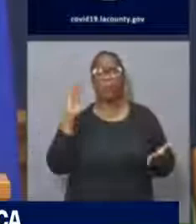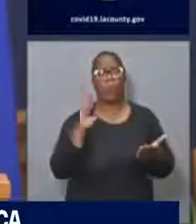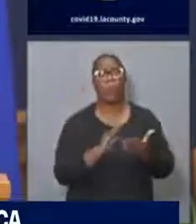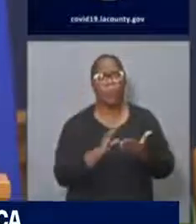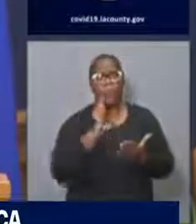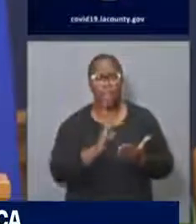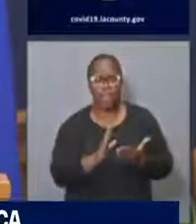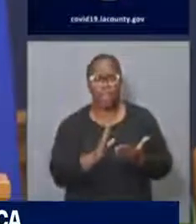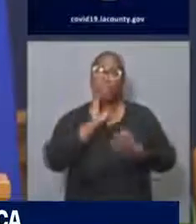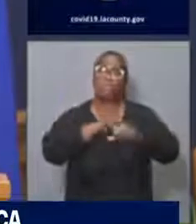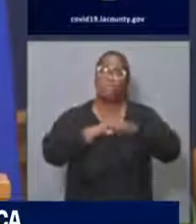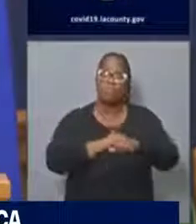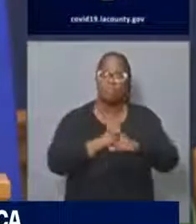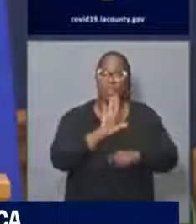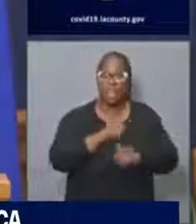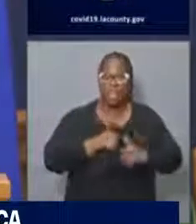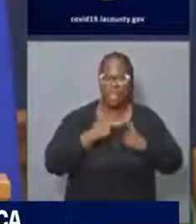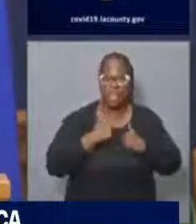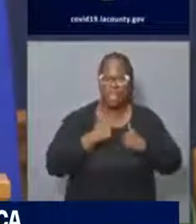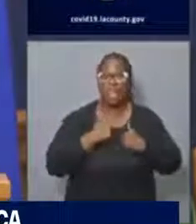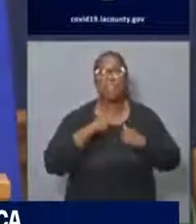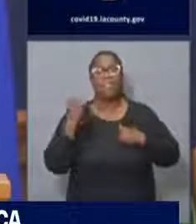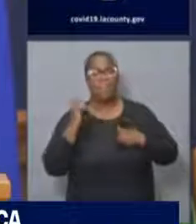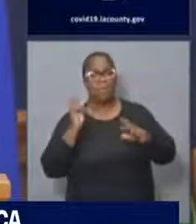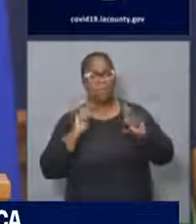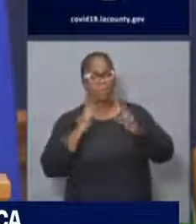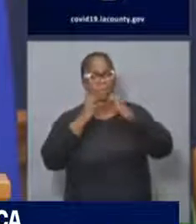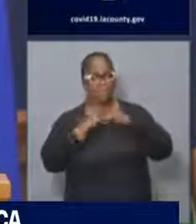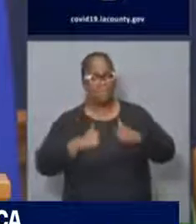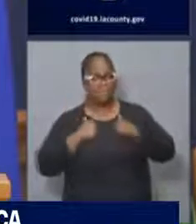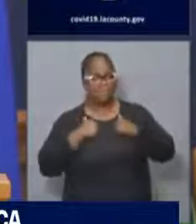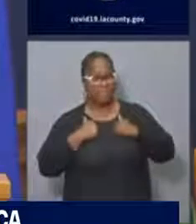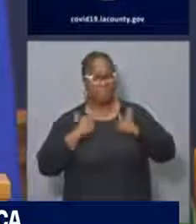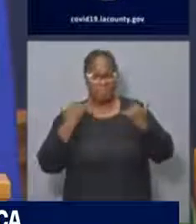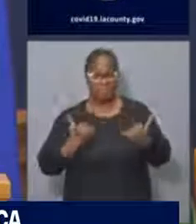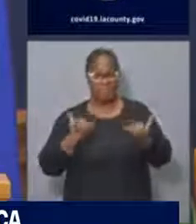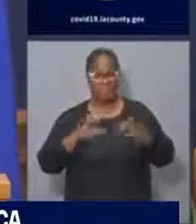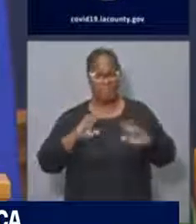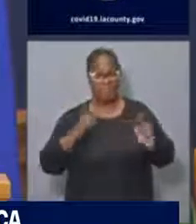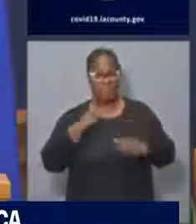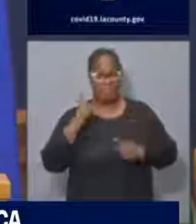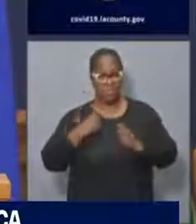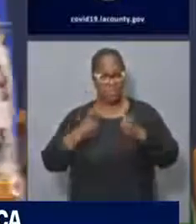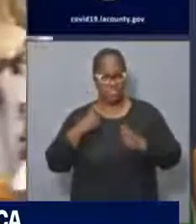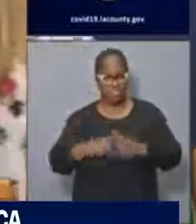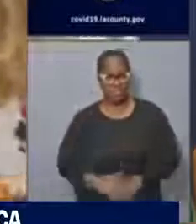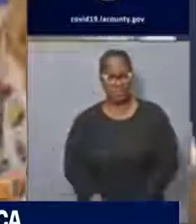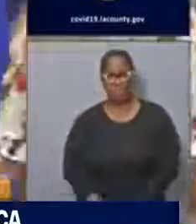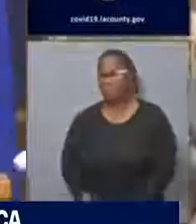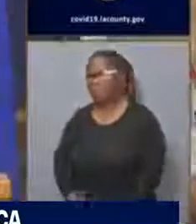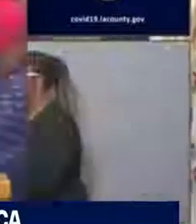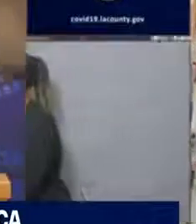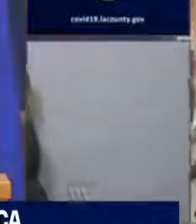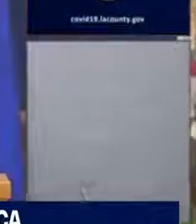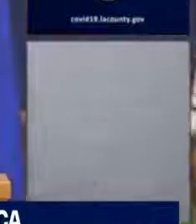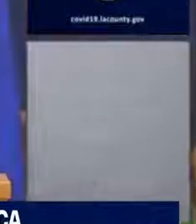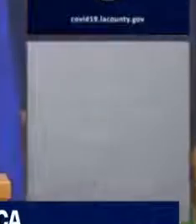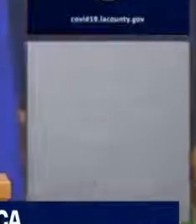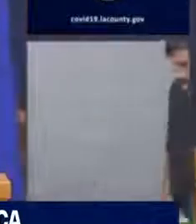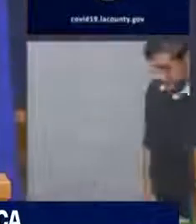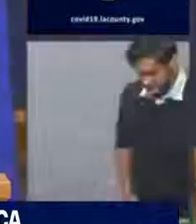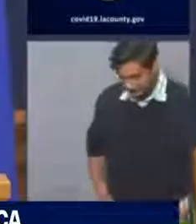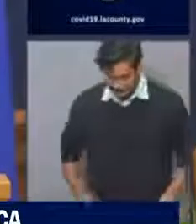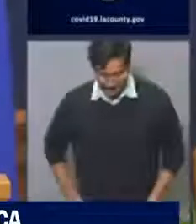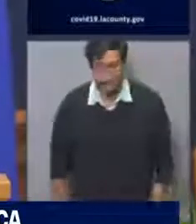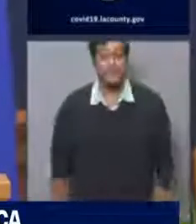that of those of. With that, we'll turn it over to questions. And ladies and gentlemen, if you wish to ask